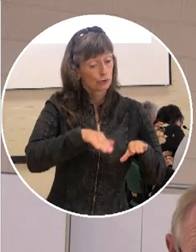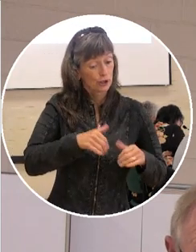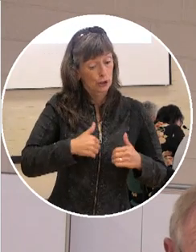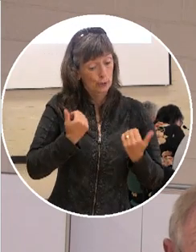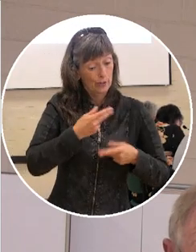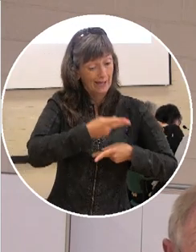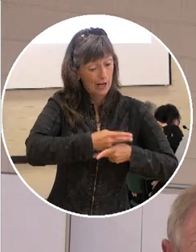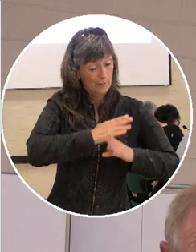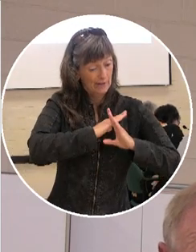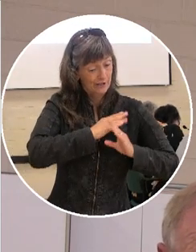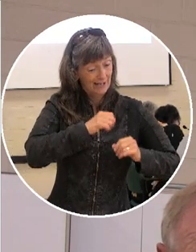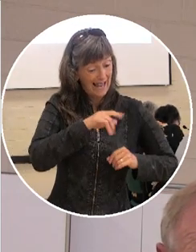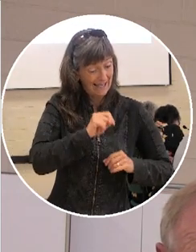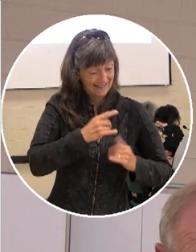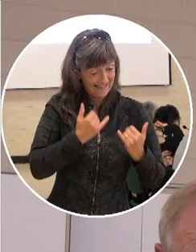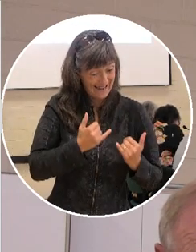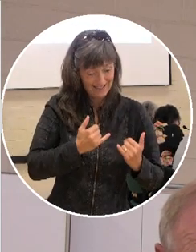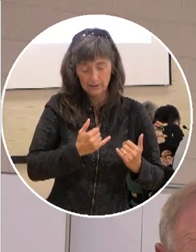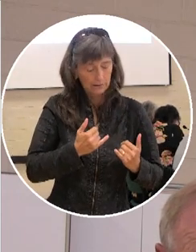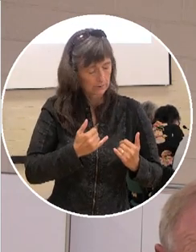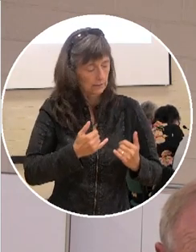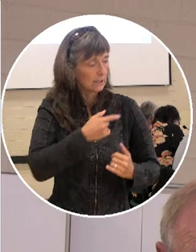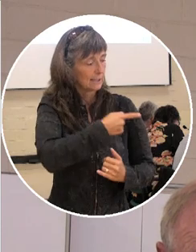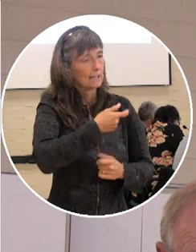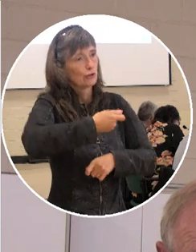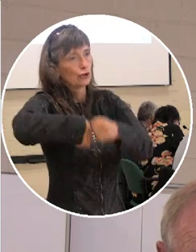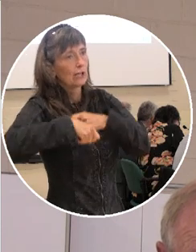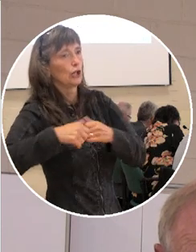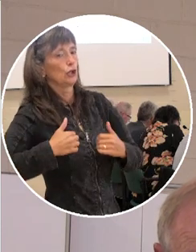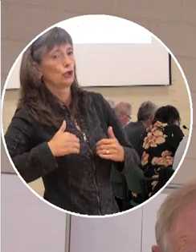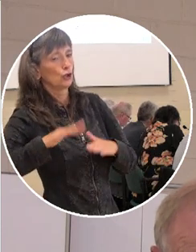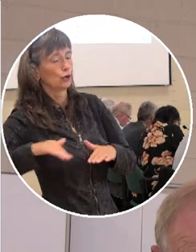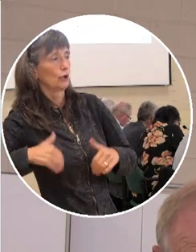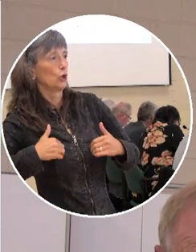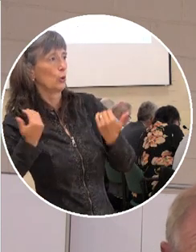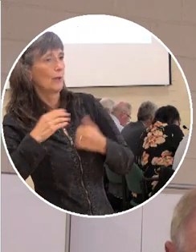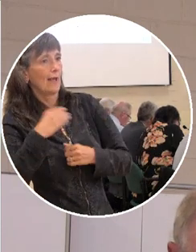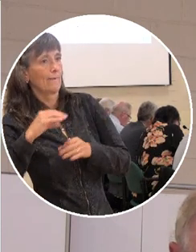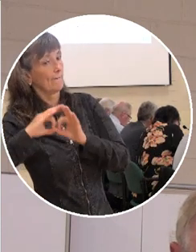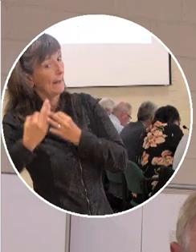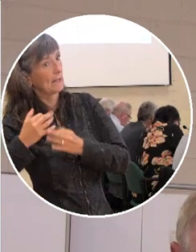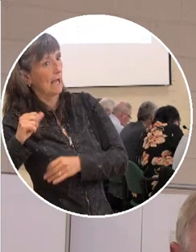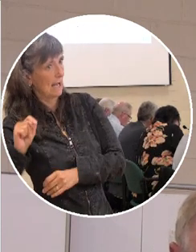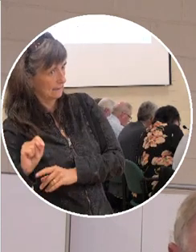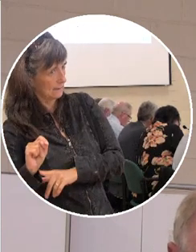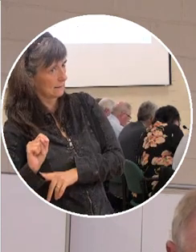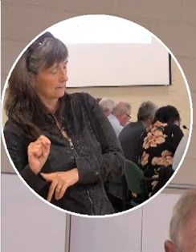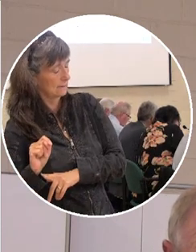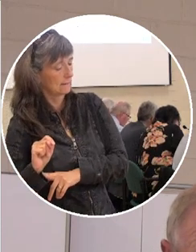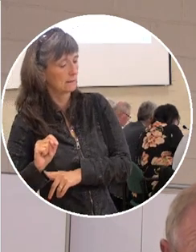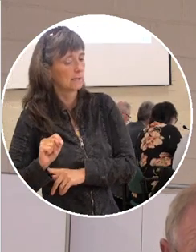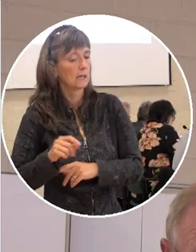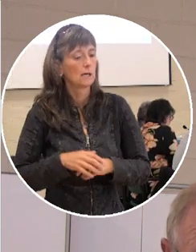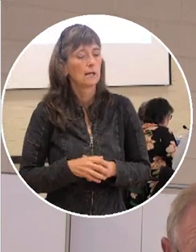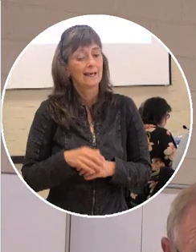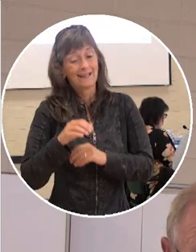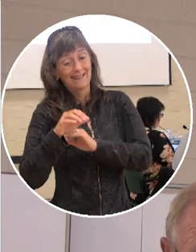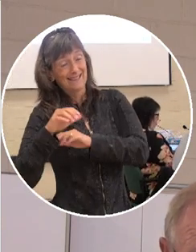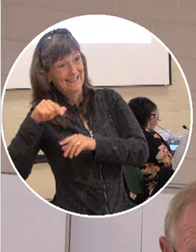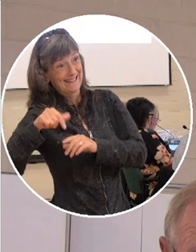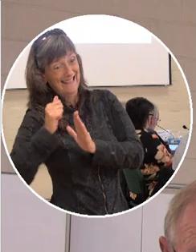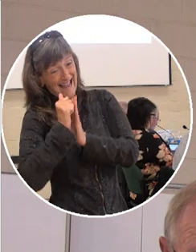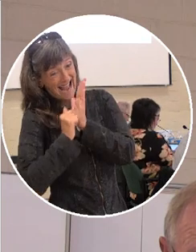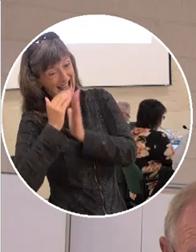Care Prevention Act to the Children, Youth, and Families Act. The fact that the act now applies to